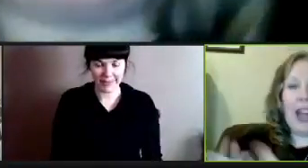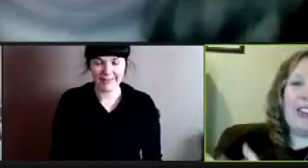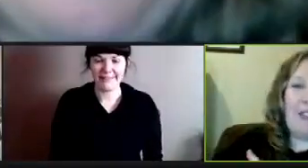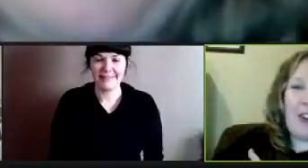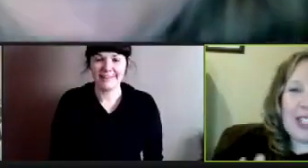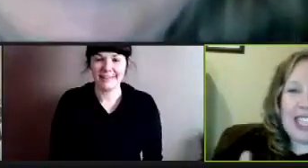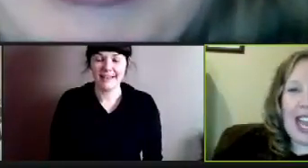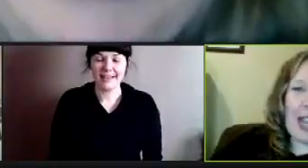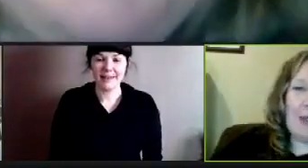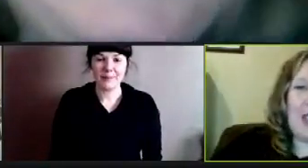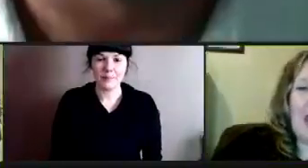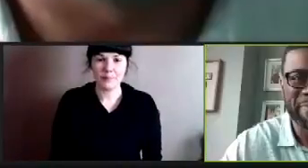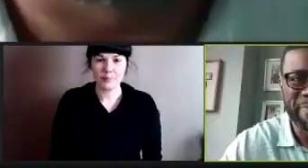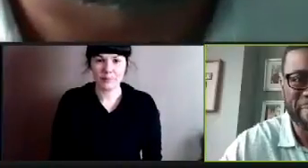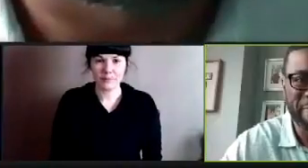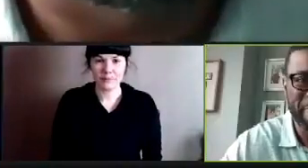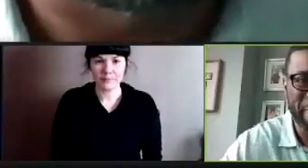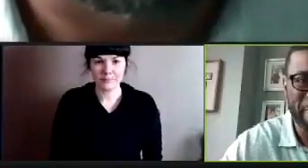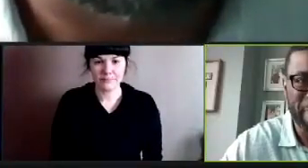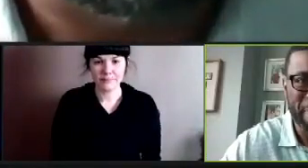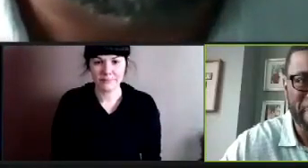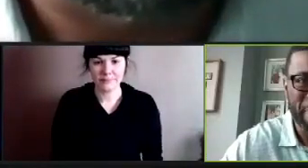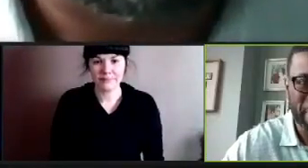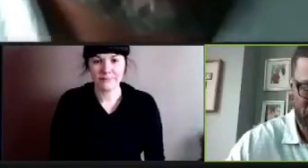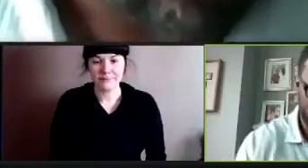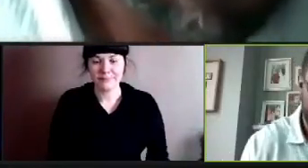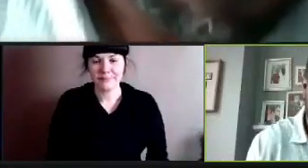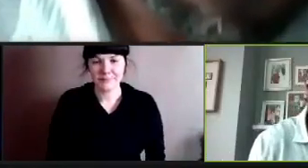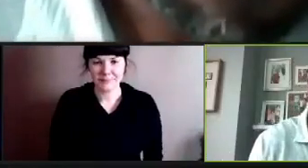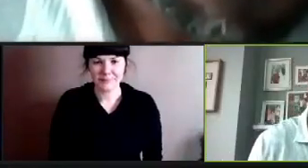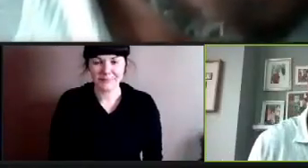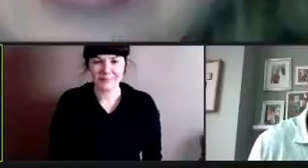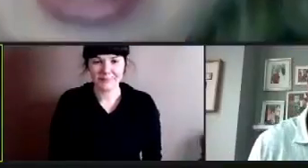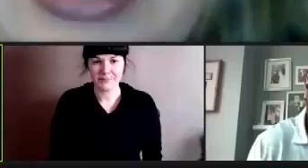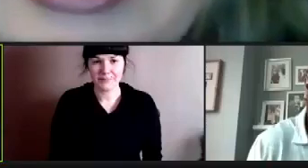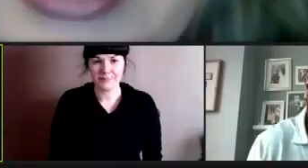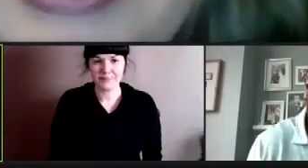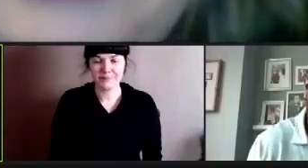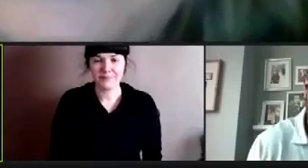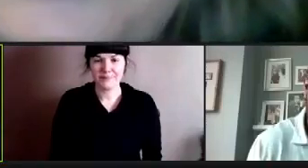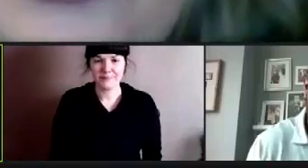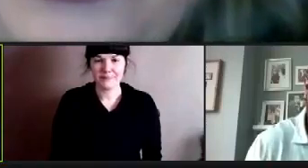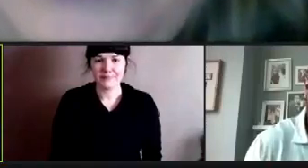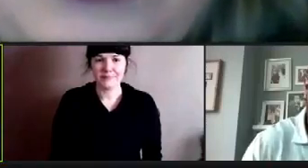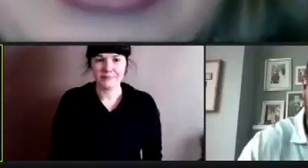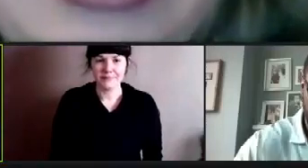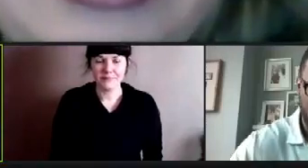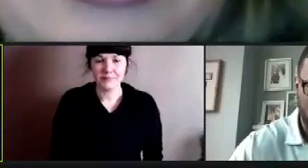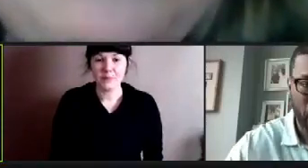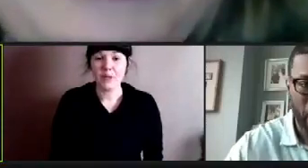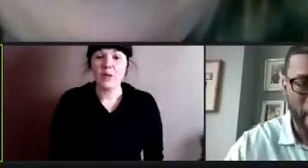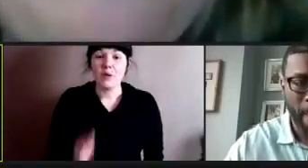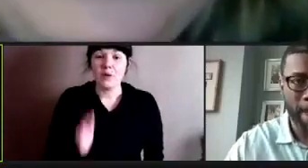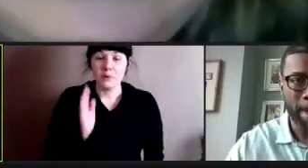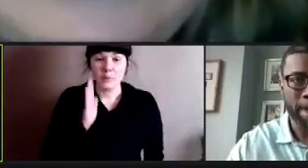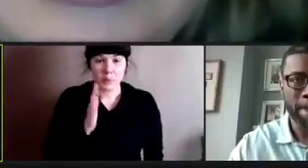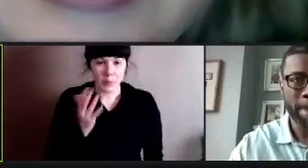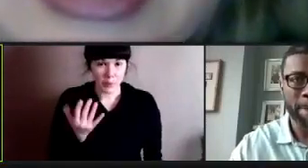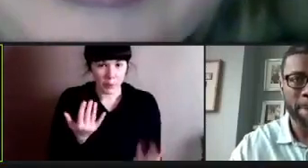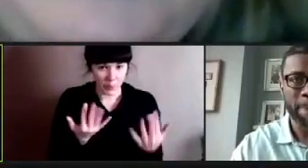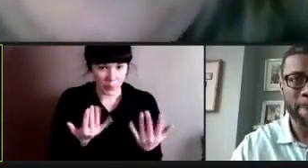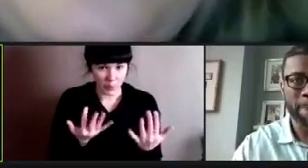And we want to give folks time to get to the right place and get on the right line. And so